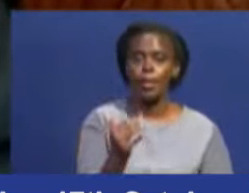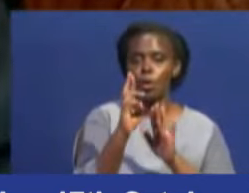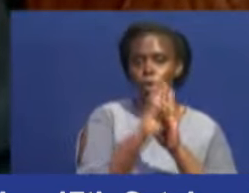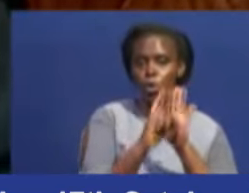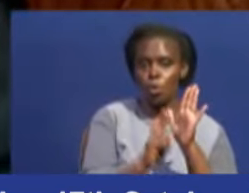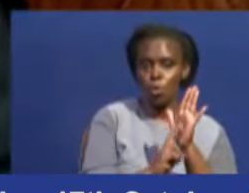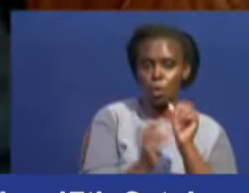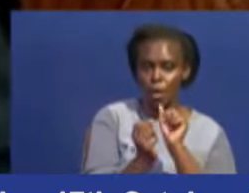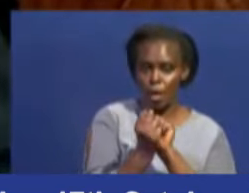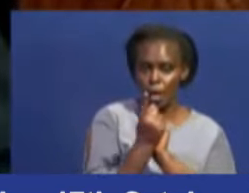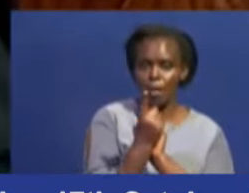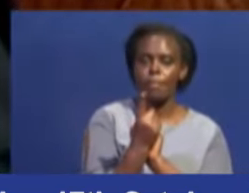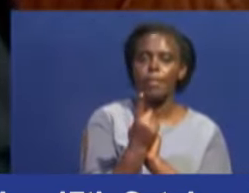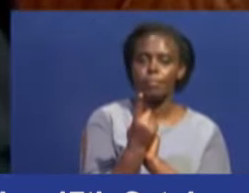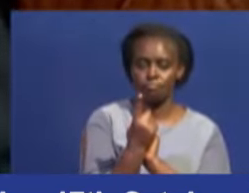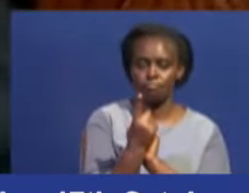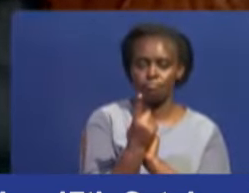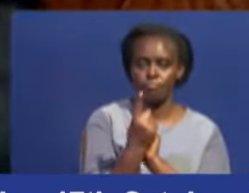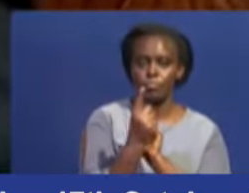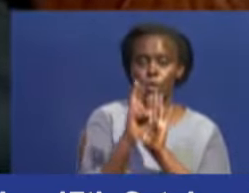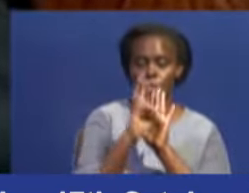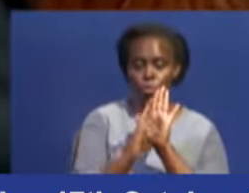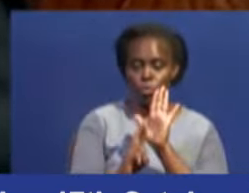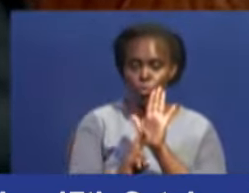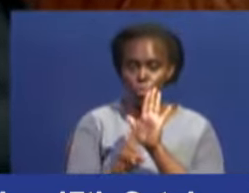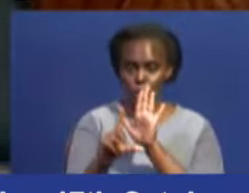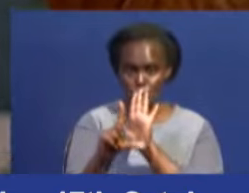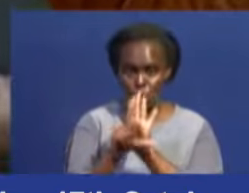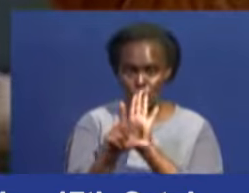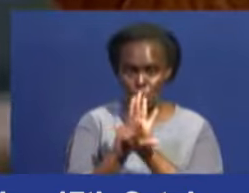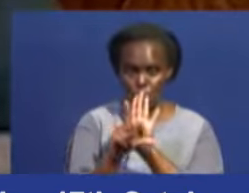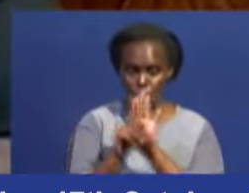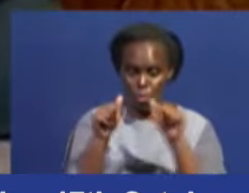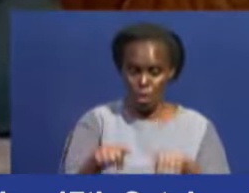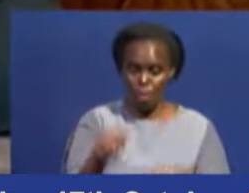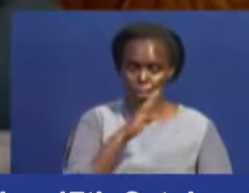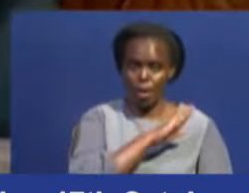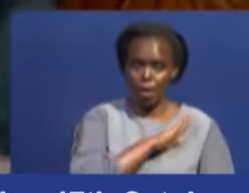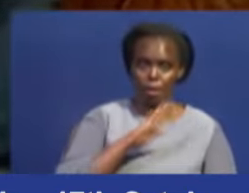Rule 11 of the standing orders of this House